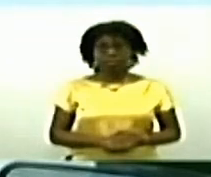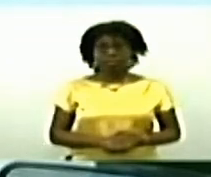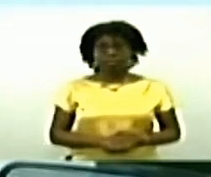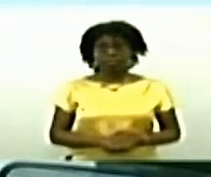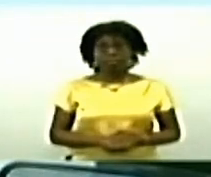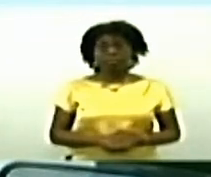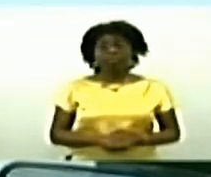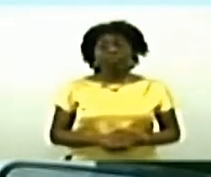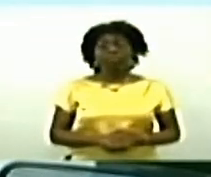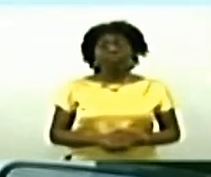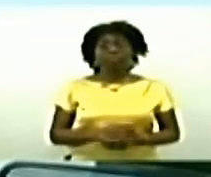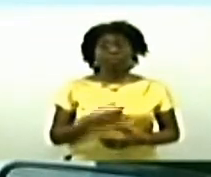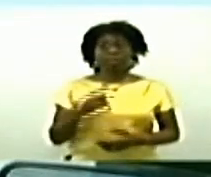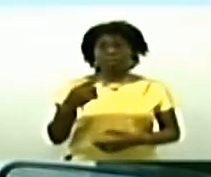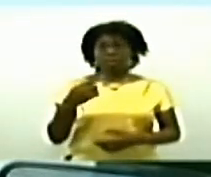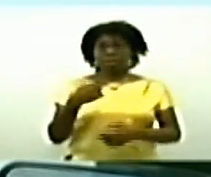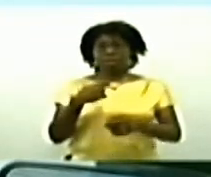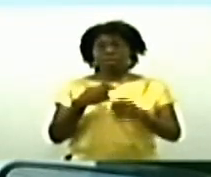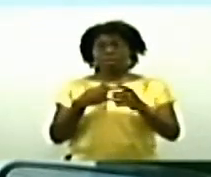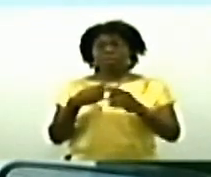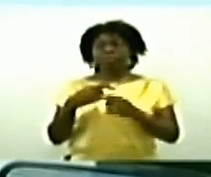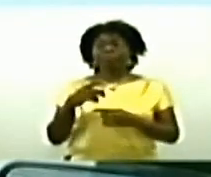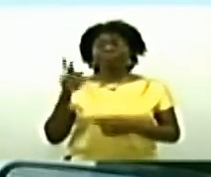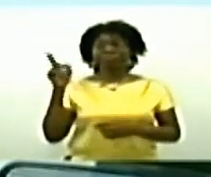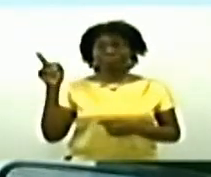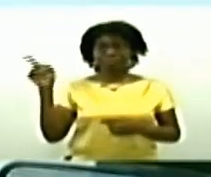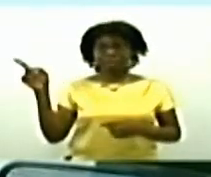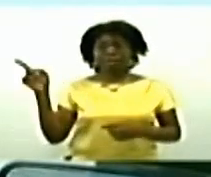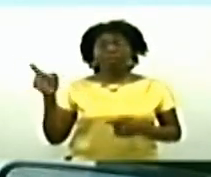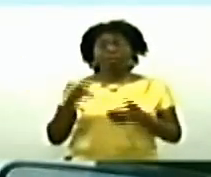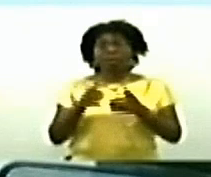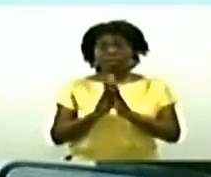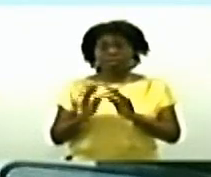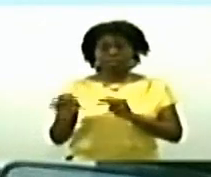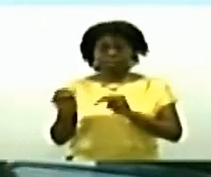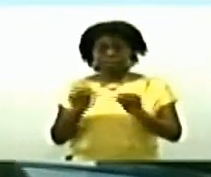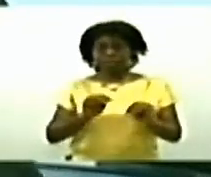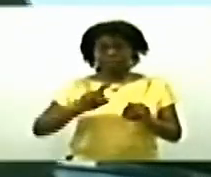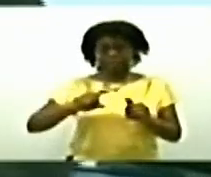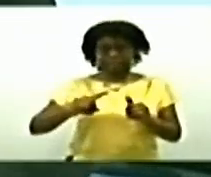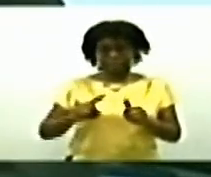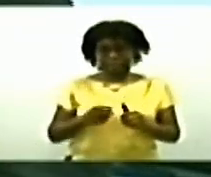Mr. President, I beg to move the second reading of the bill.